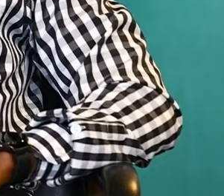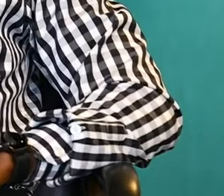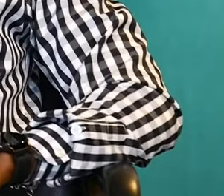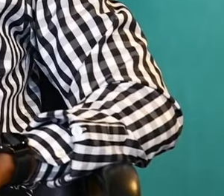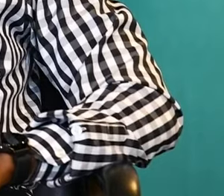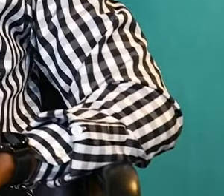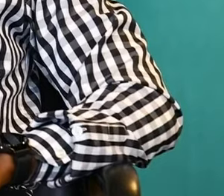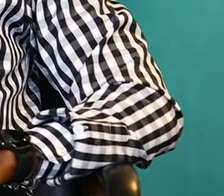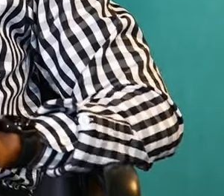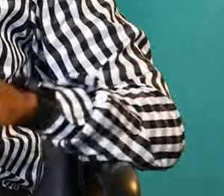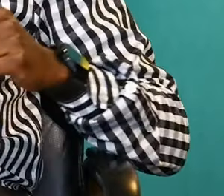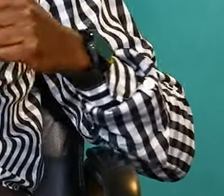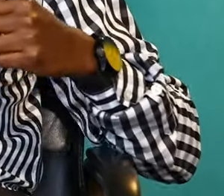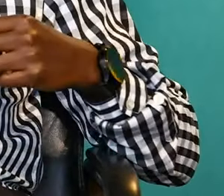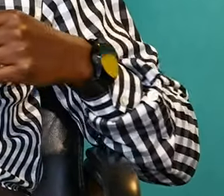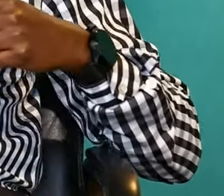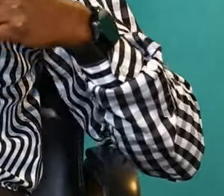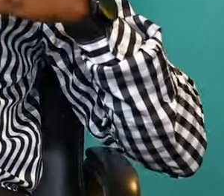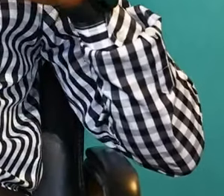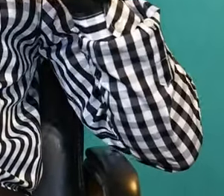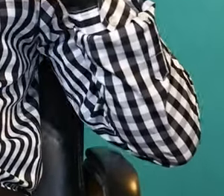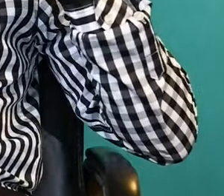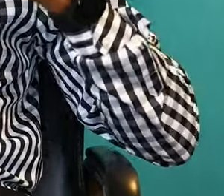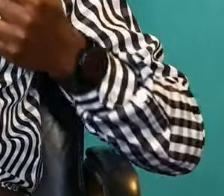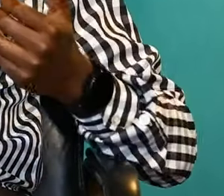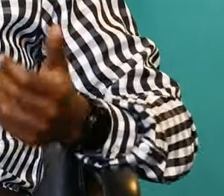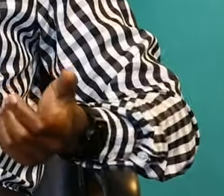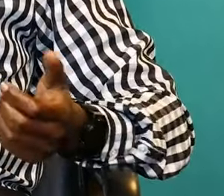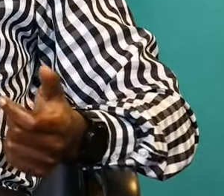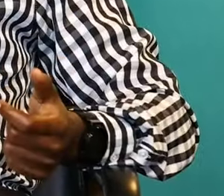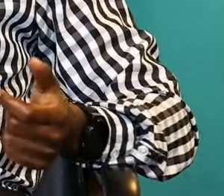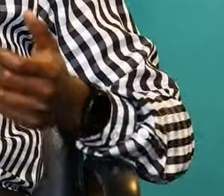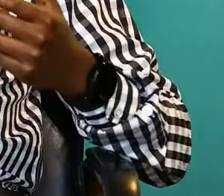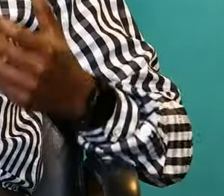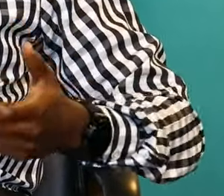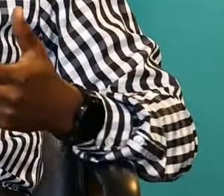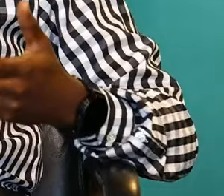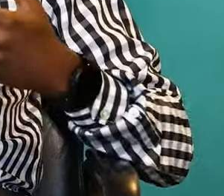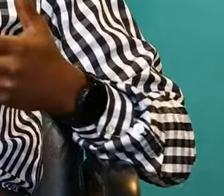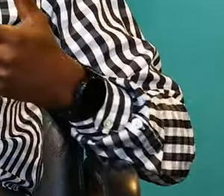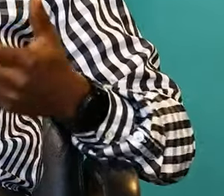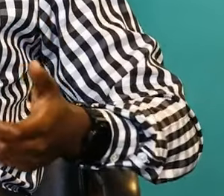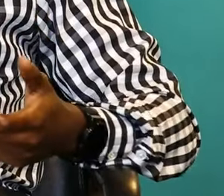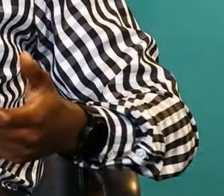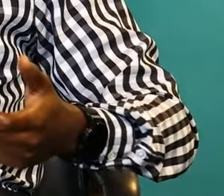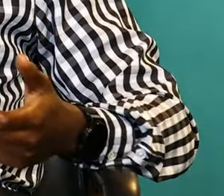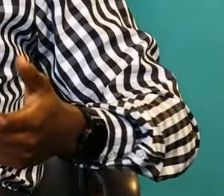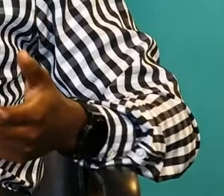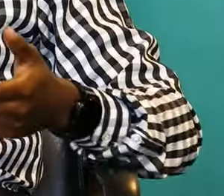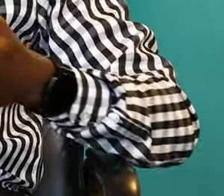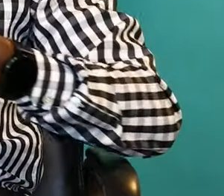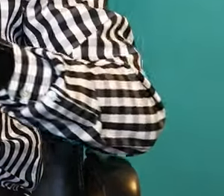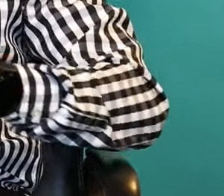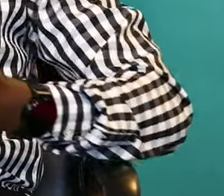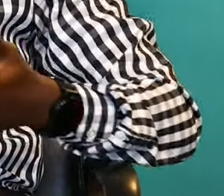on the earth. So when we set our affections on things above, then it so much more determines what we